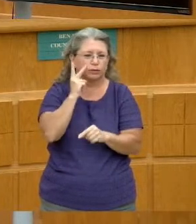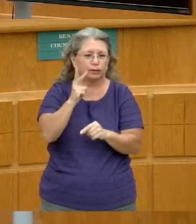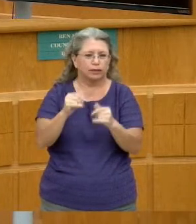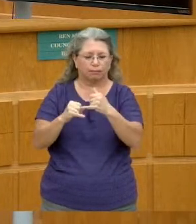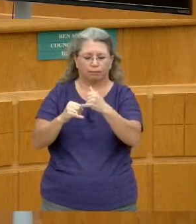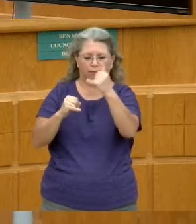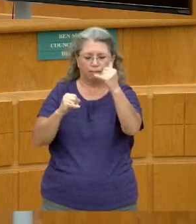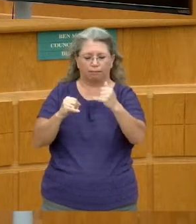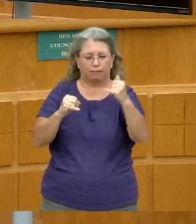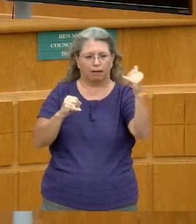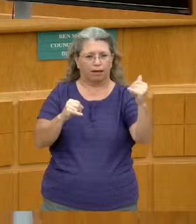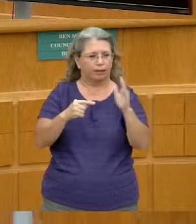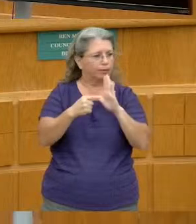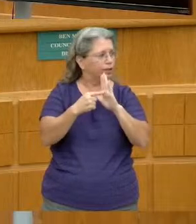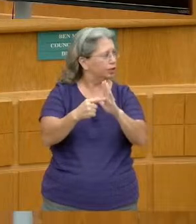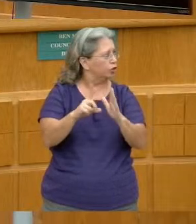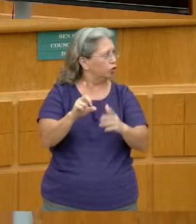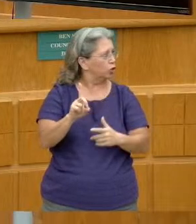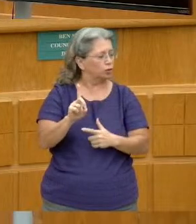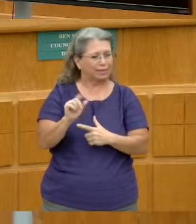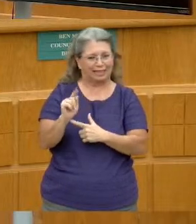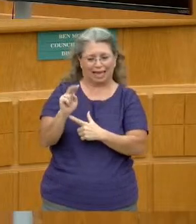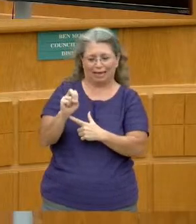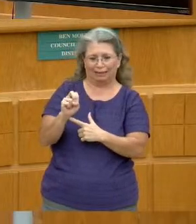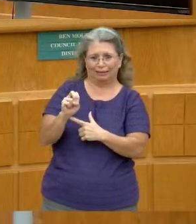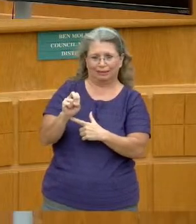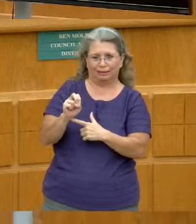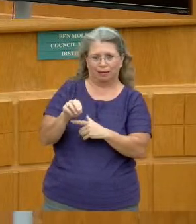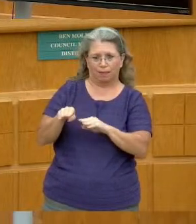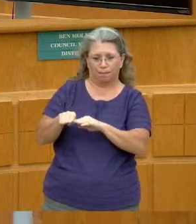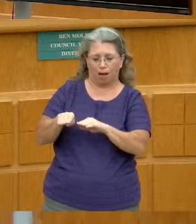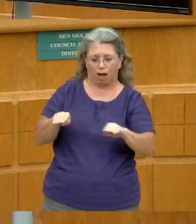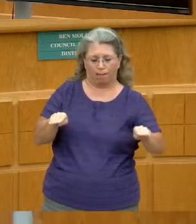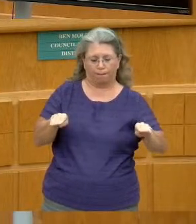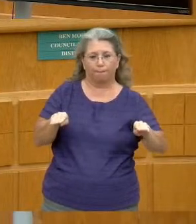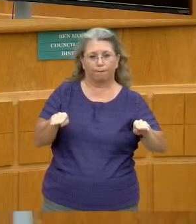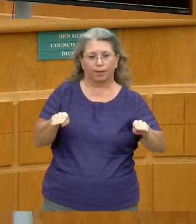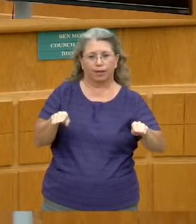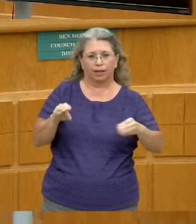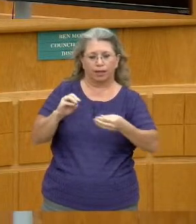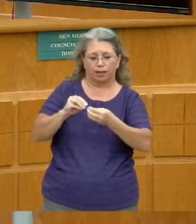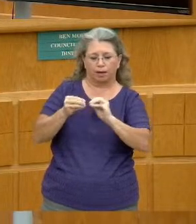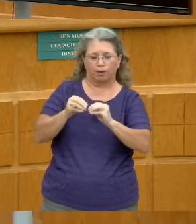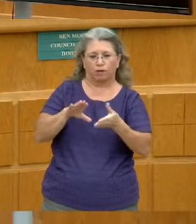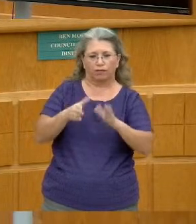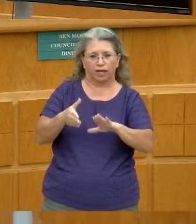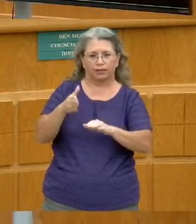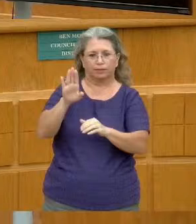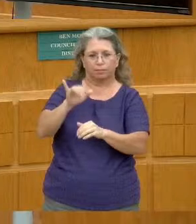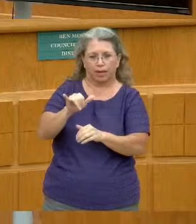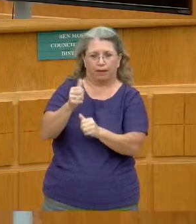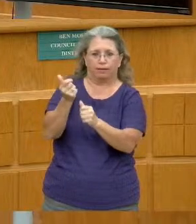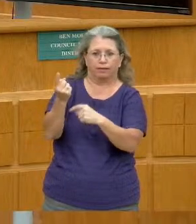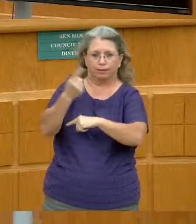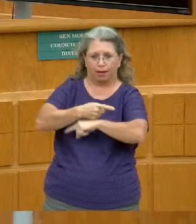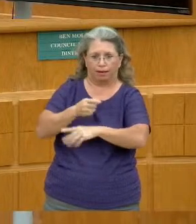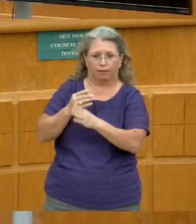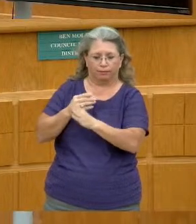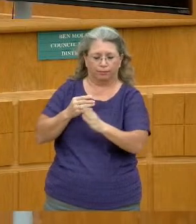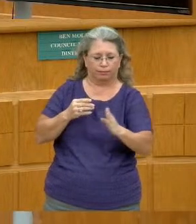shows the date on the bottom, and these are the number of deaths. And so the key thing to point out is that for the 3 months of